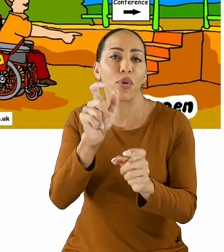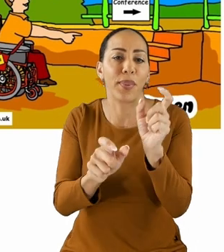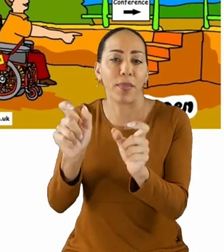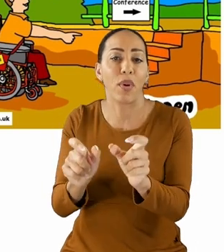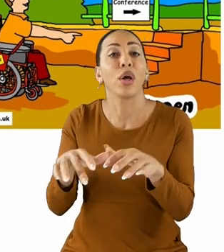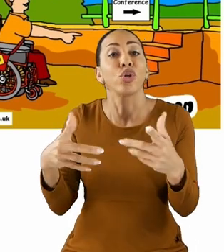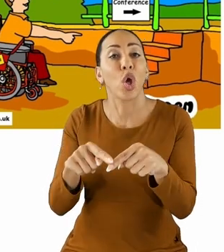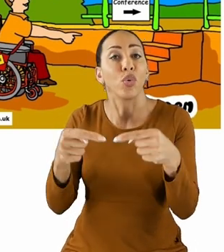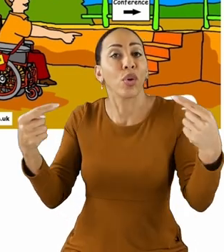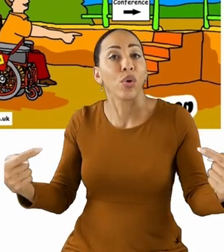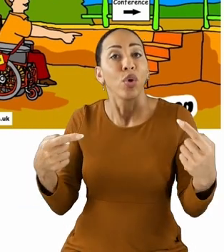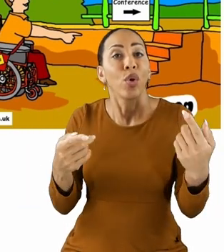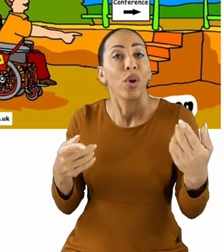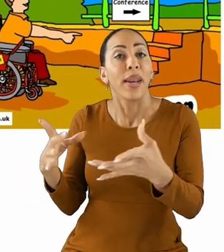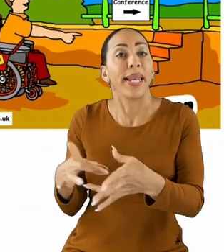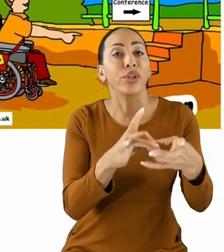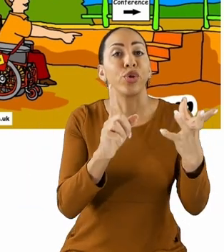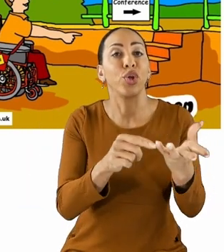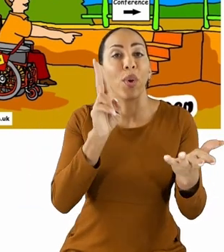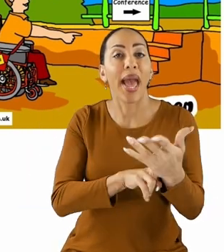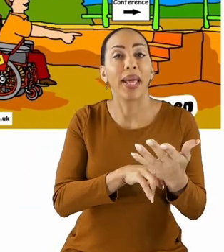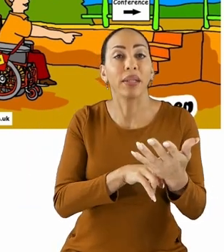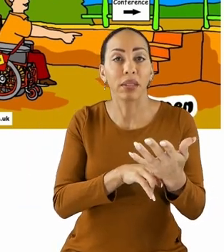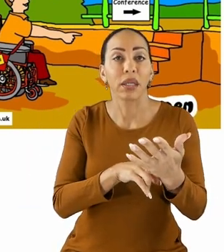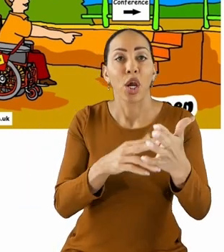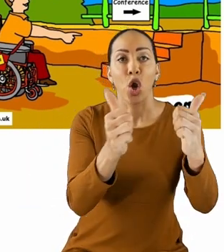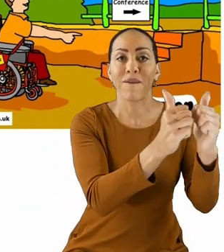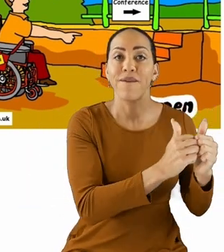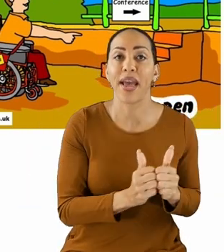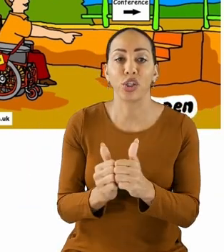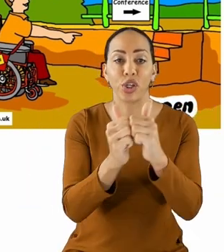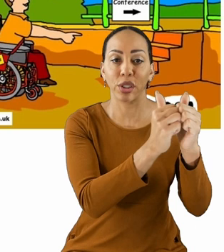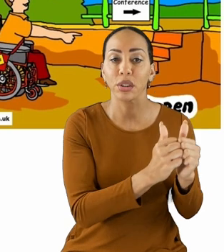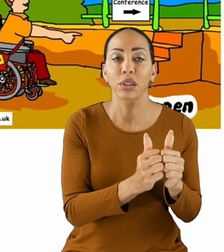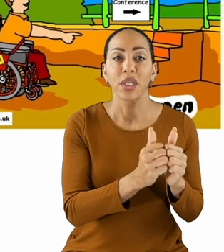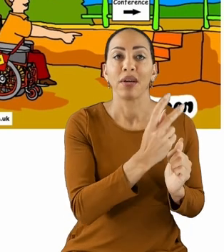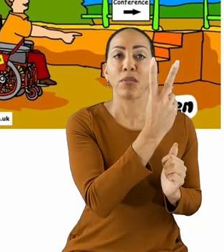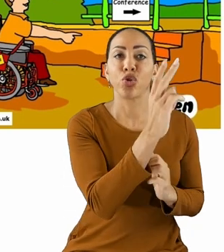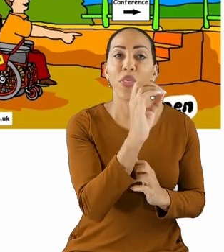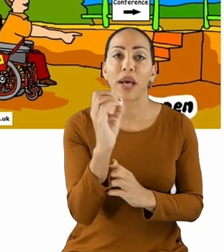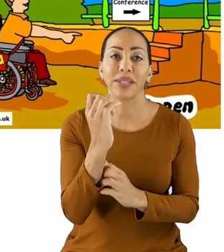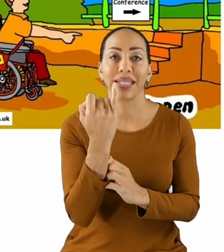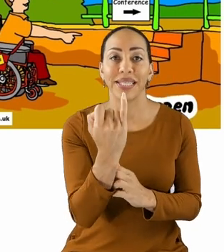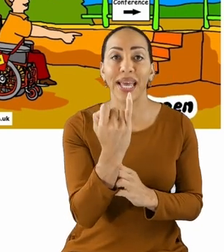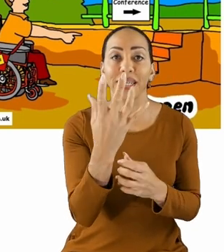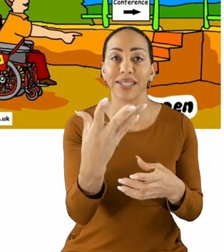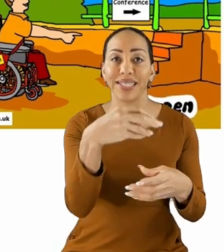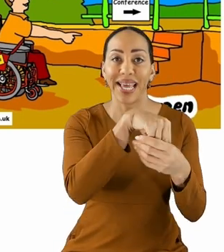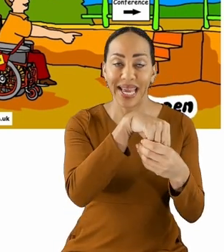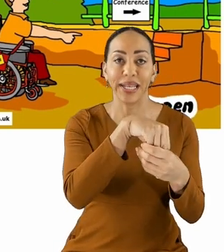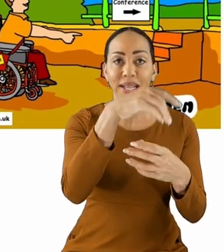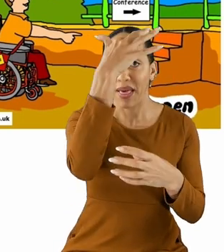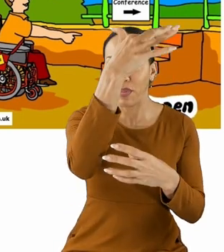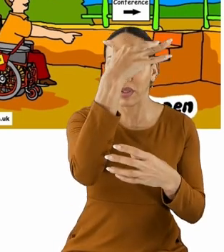designed without us in mind. So we have as an alternative now through the UN Convention, which we managed to get in